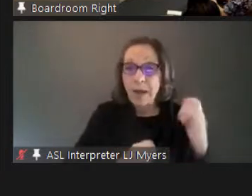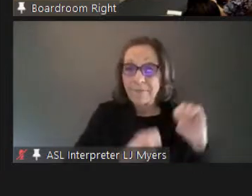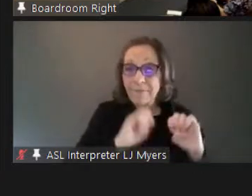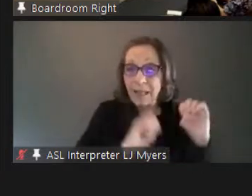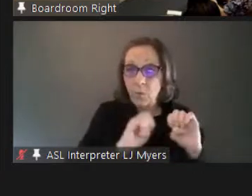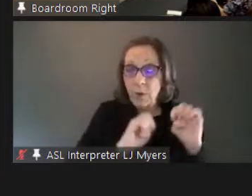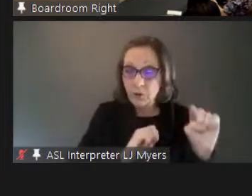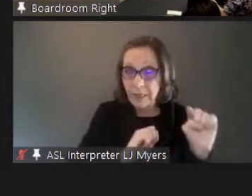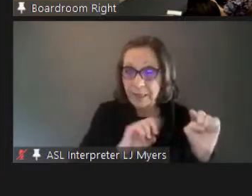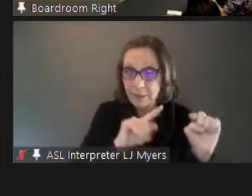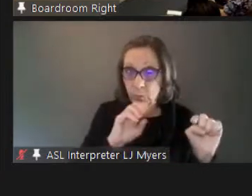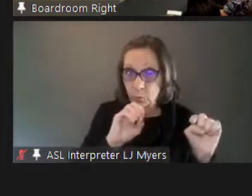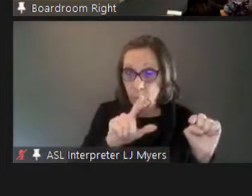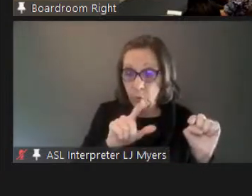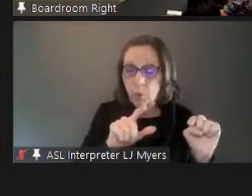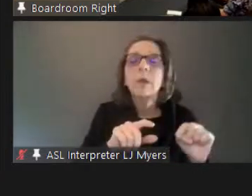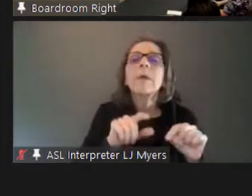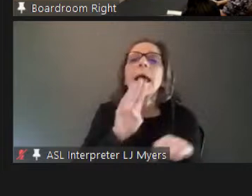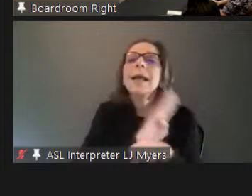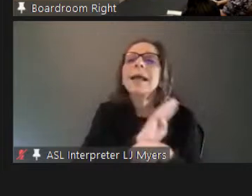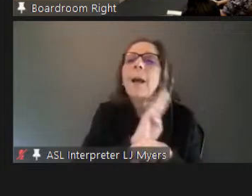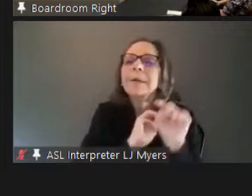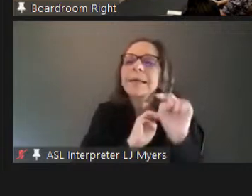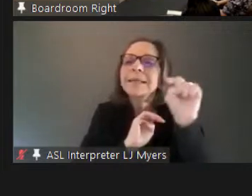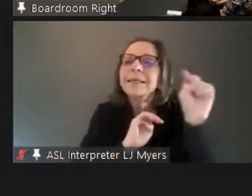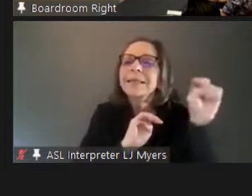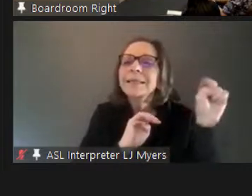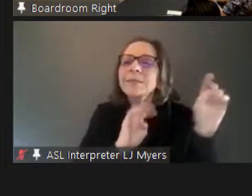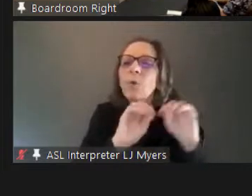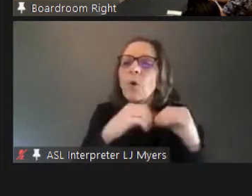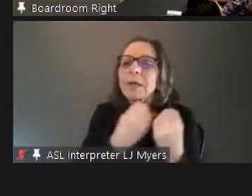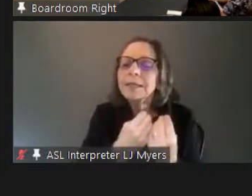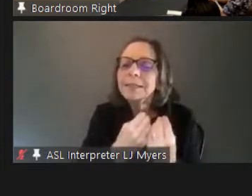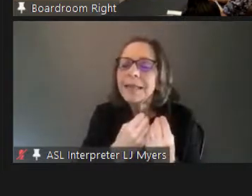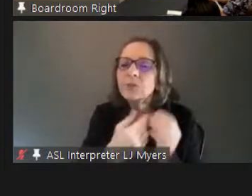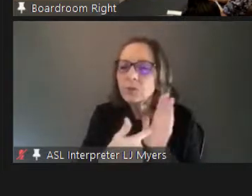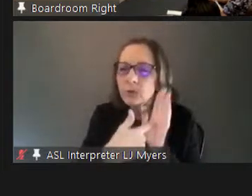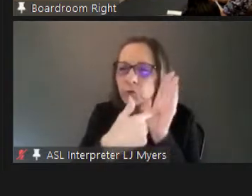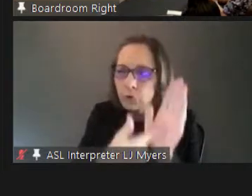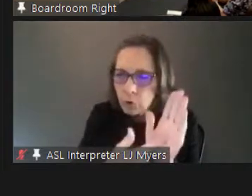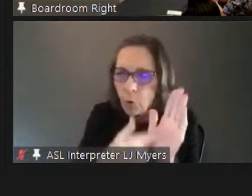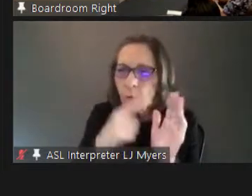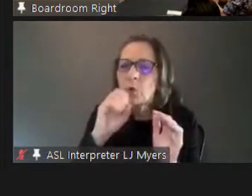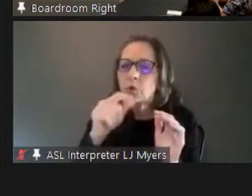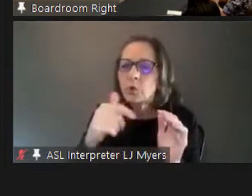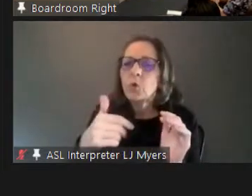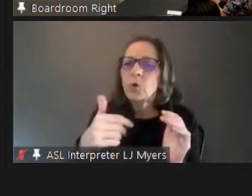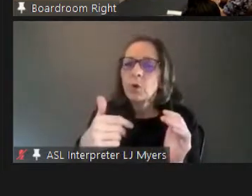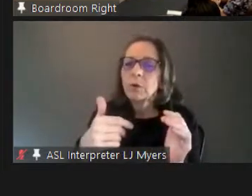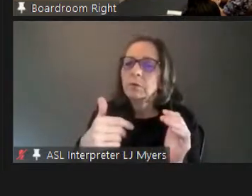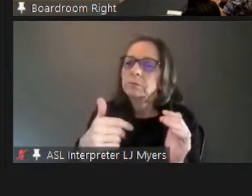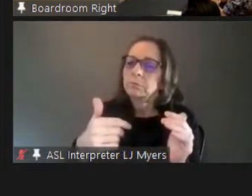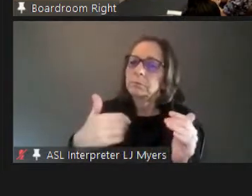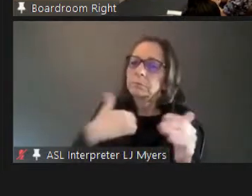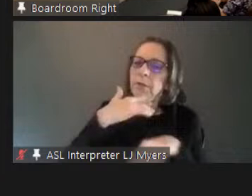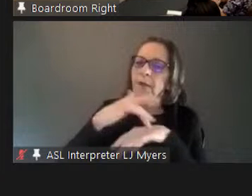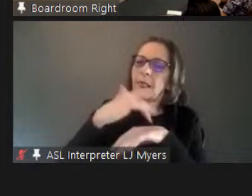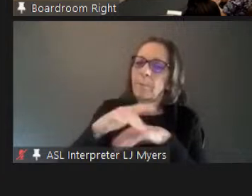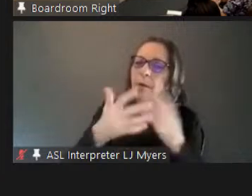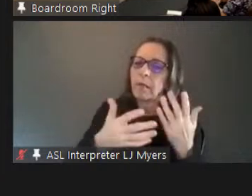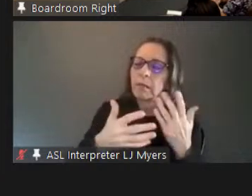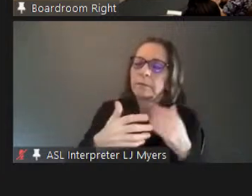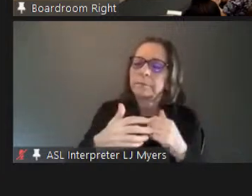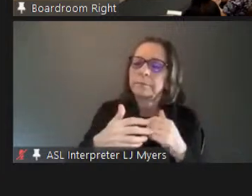tool is the companies or organizations have to demonstrate that the tool is available in some way. Like this can't be, I've